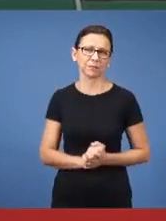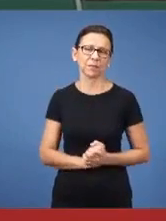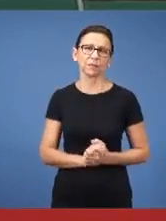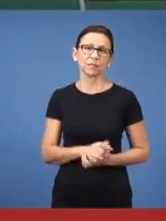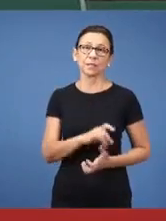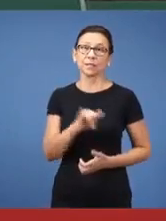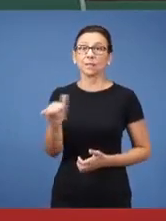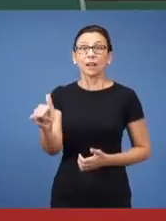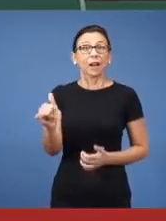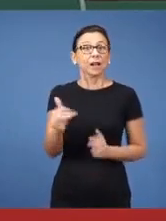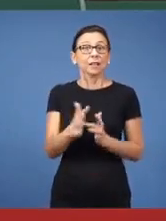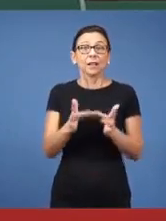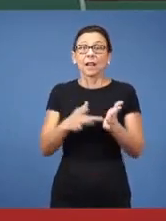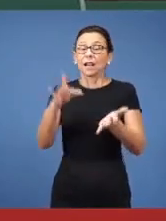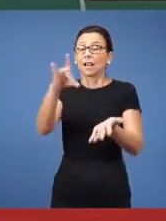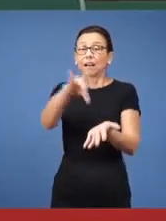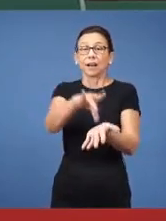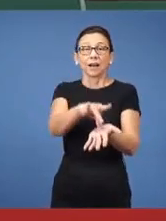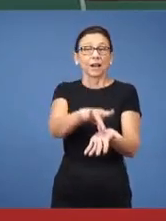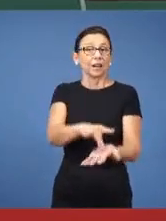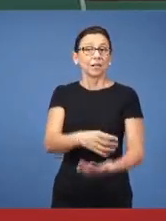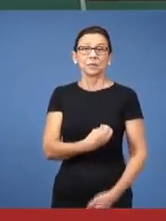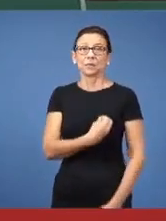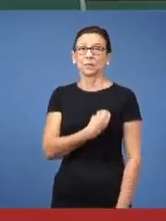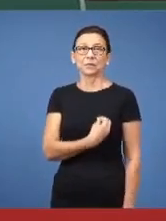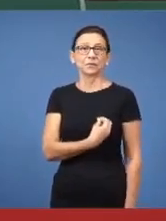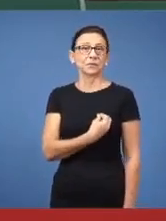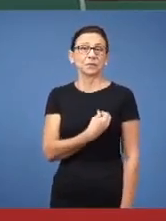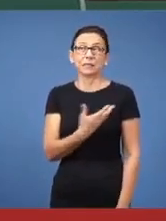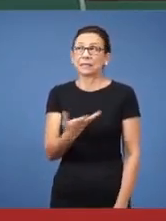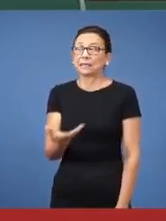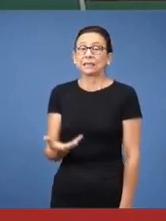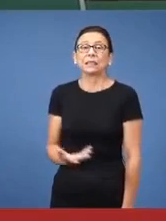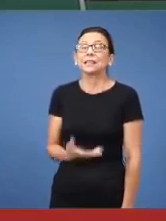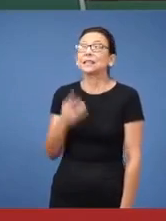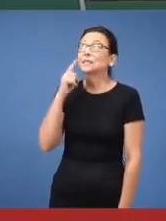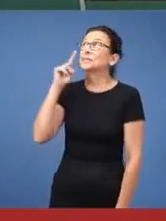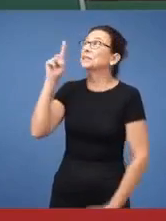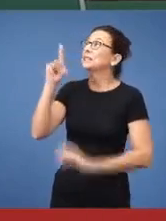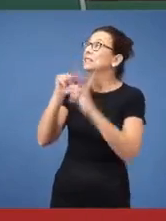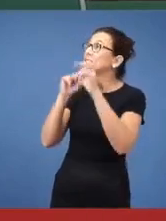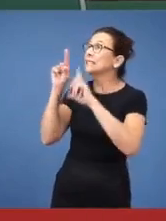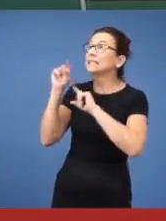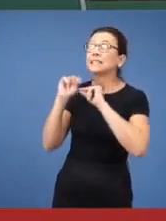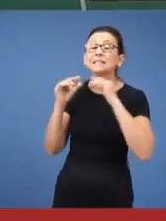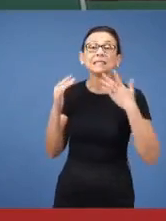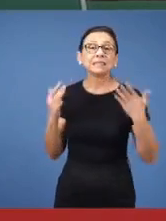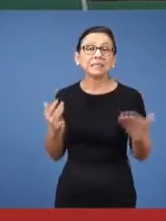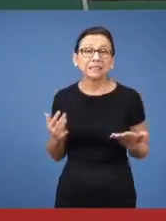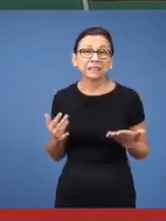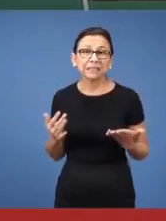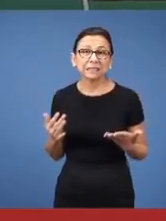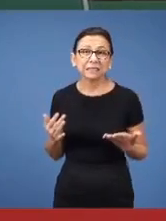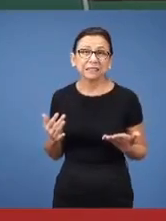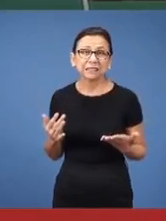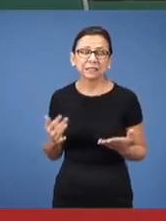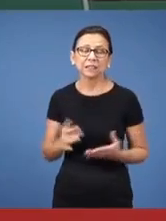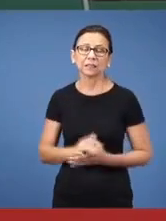rice, and it is something that you need to do with your life. Have a full belly, seeing stars.